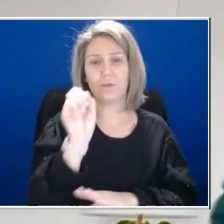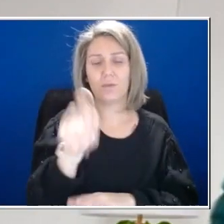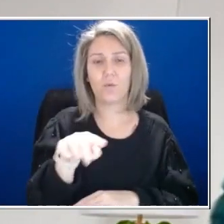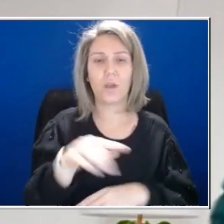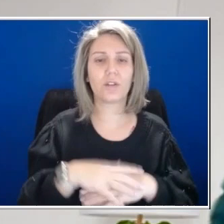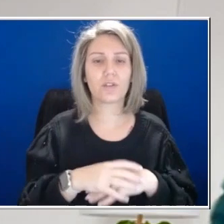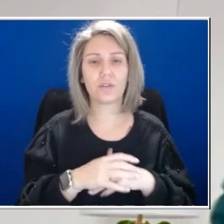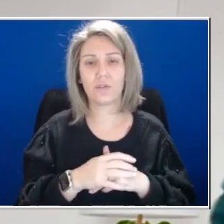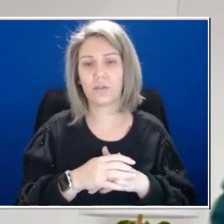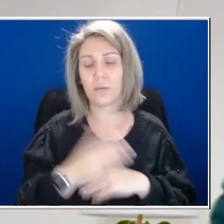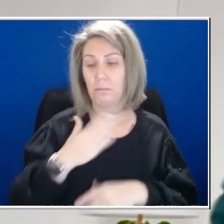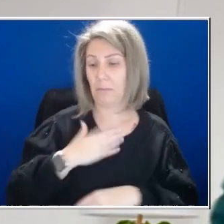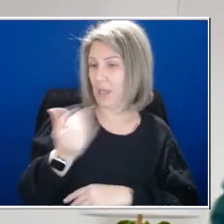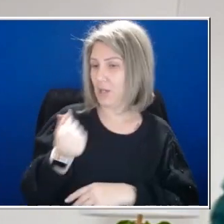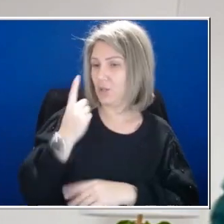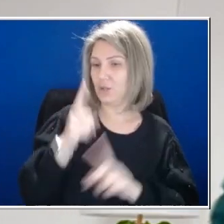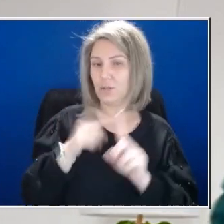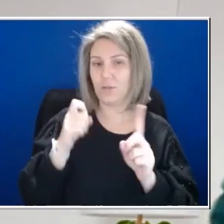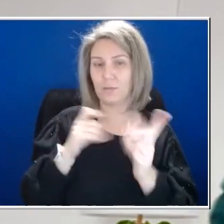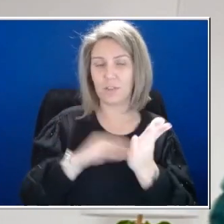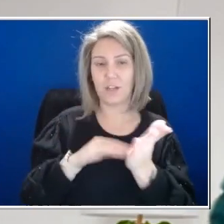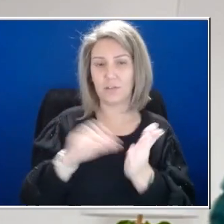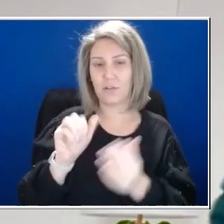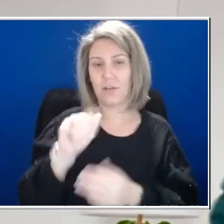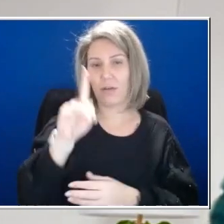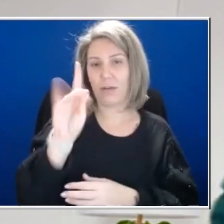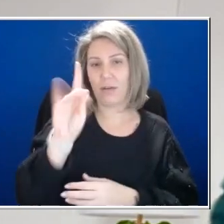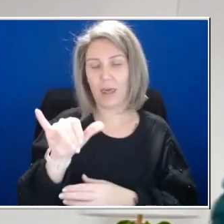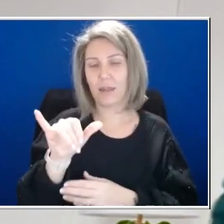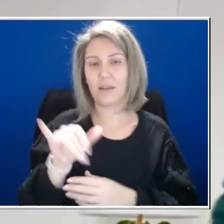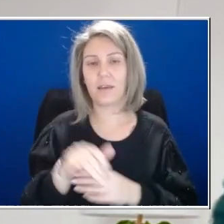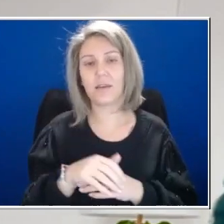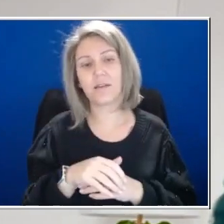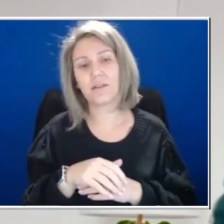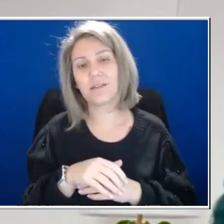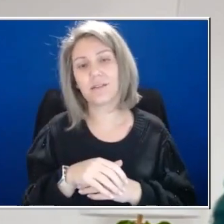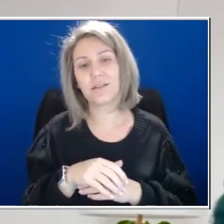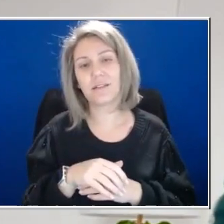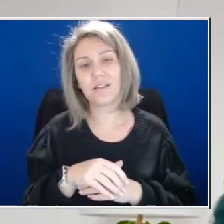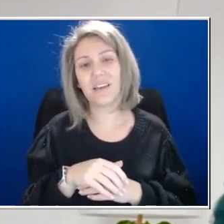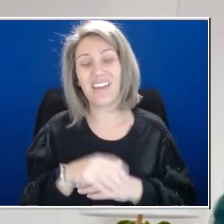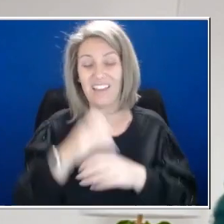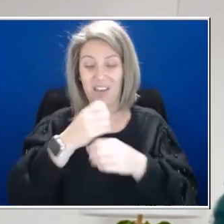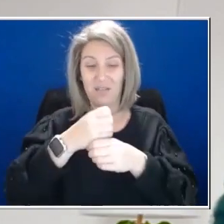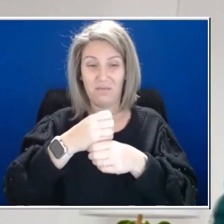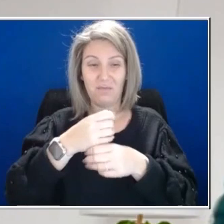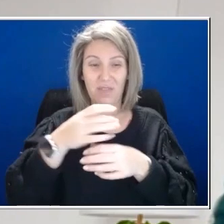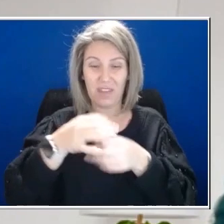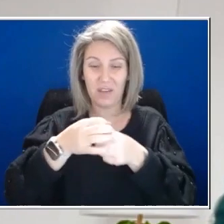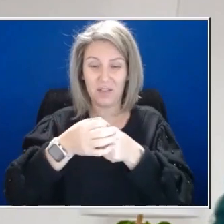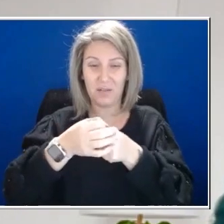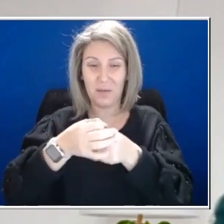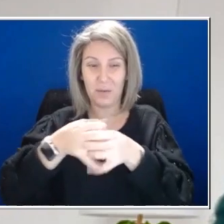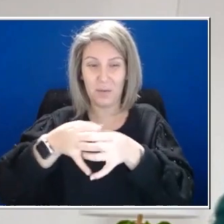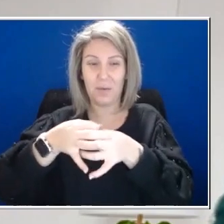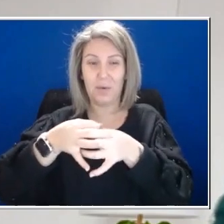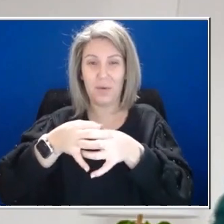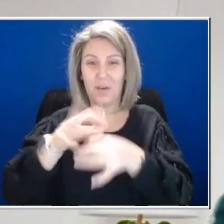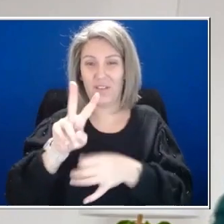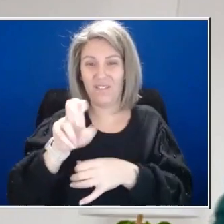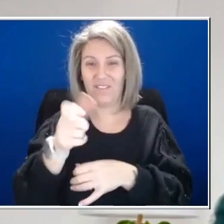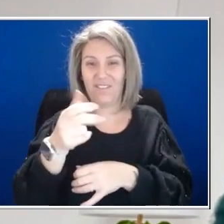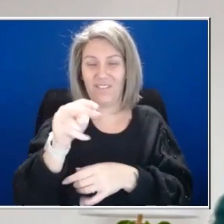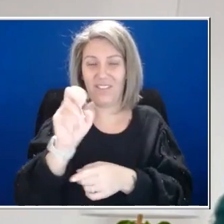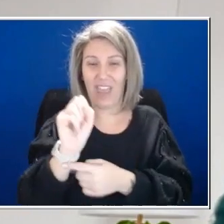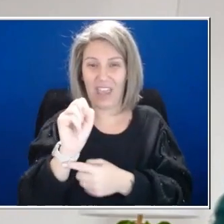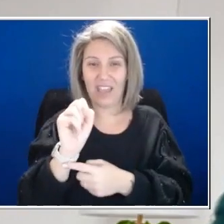know, it was my understanding from Dr. Ali that the dilated veins that I was showing are quite